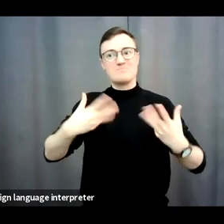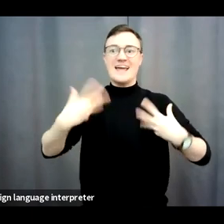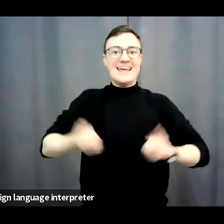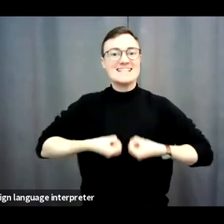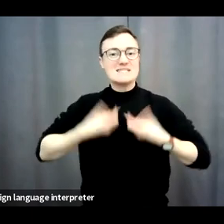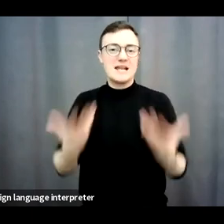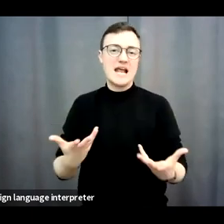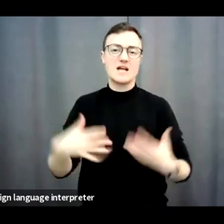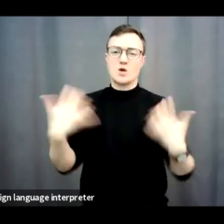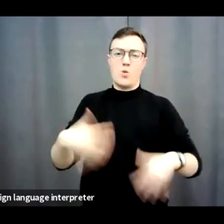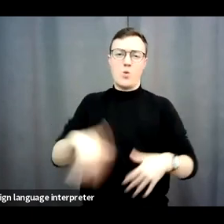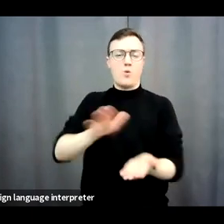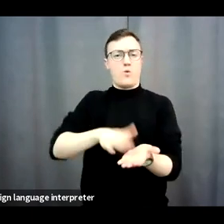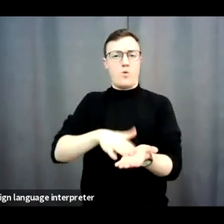So